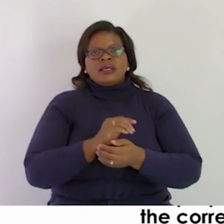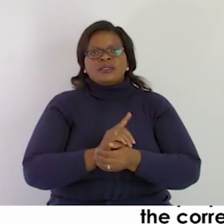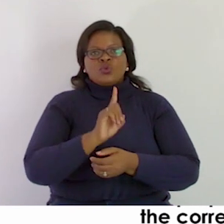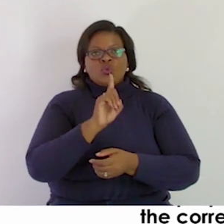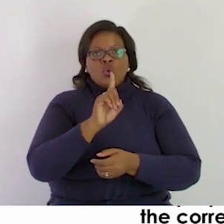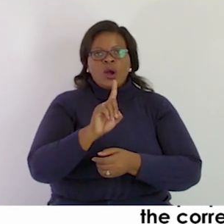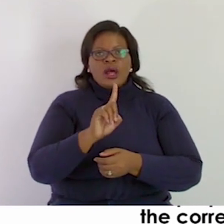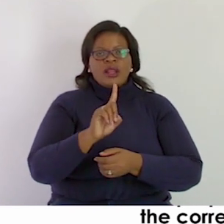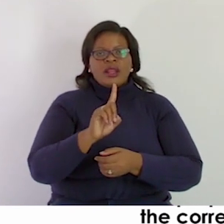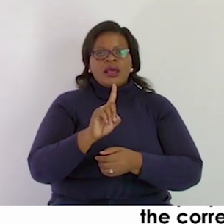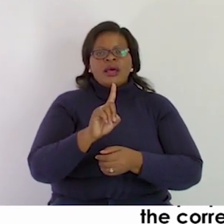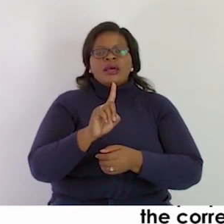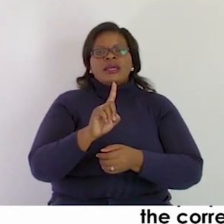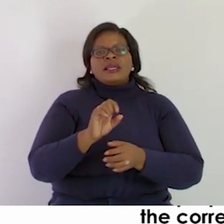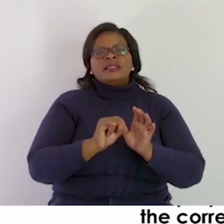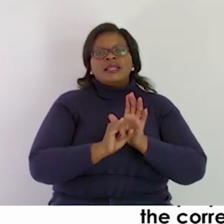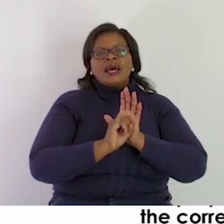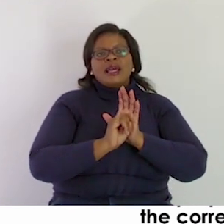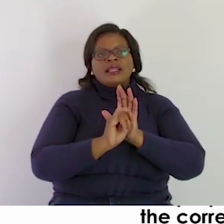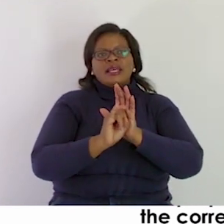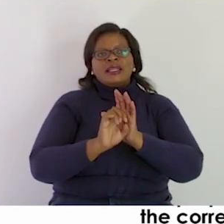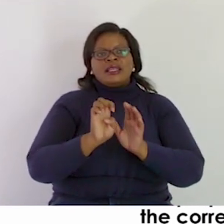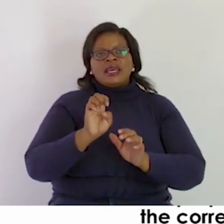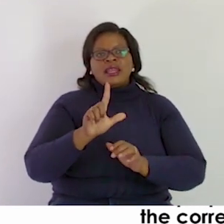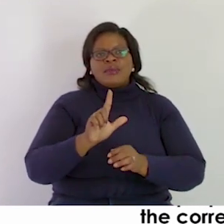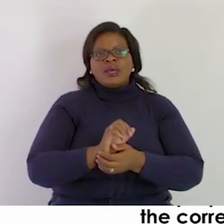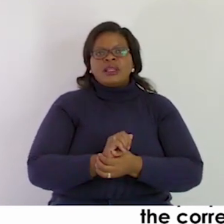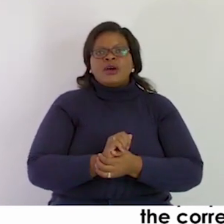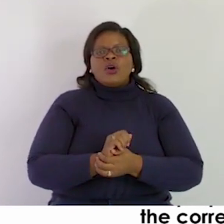the identity element of multiplication.